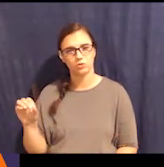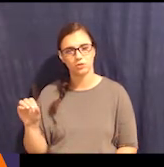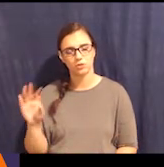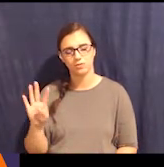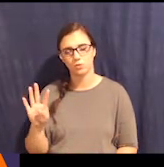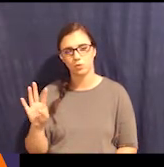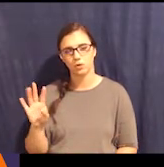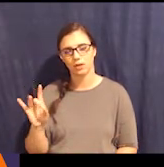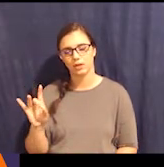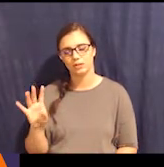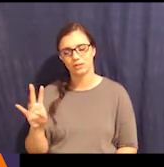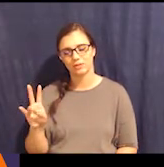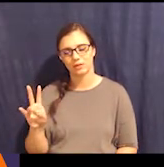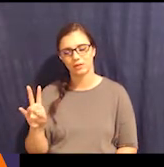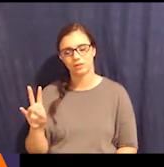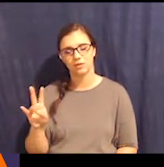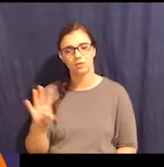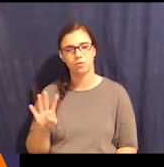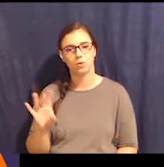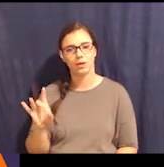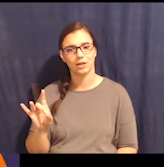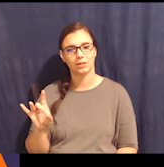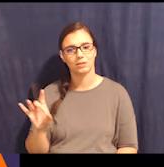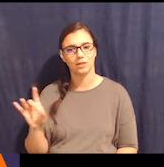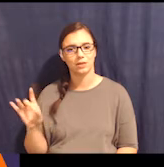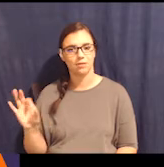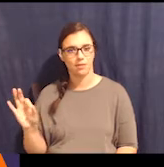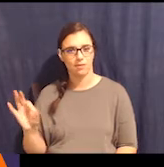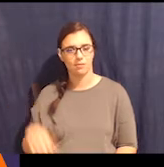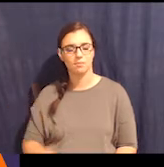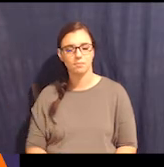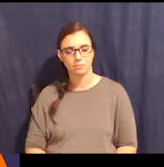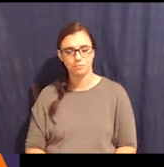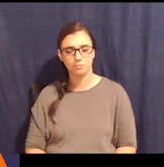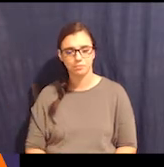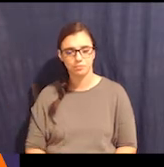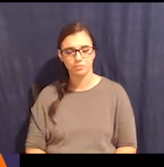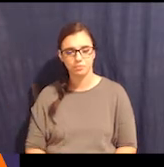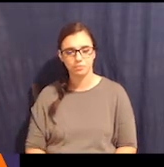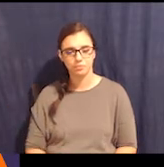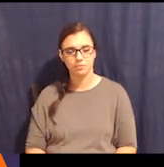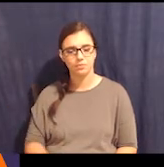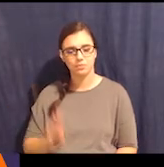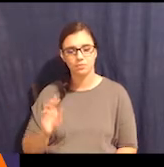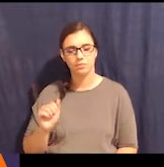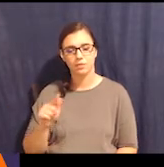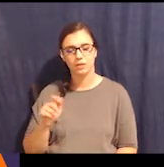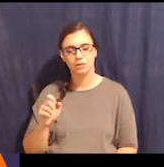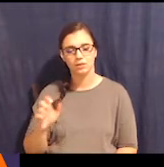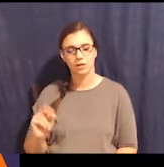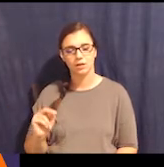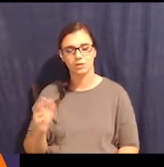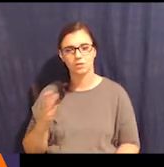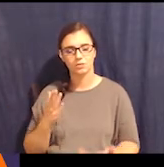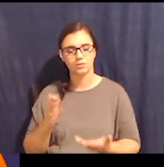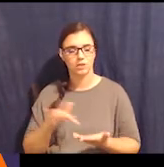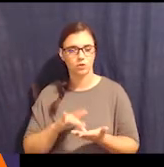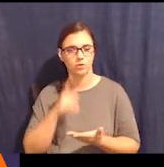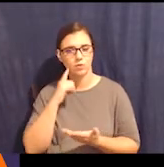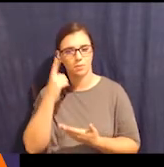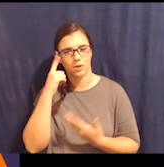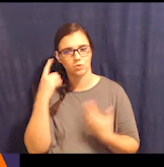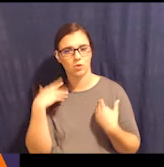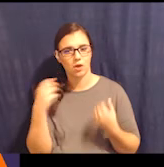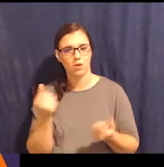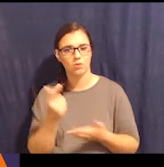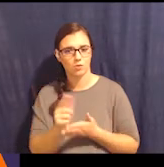1-800-487-4889. The Bazelon Center for Mental Health Law advocates for the civil rights, full inclusion,